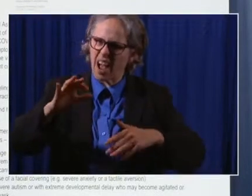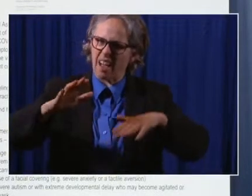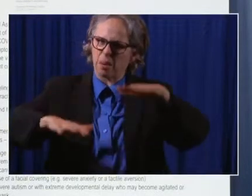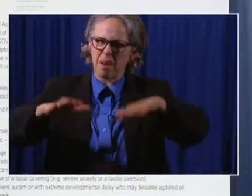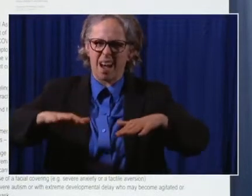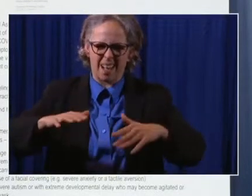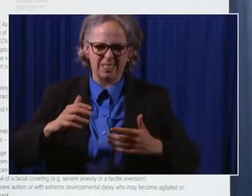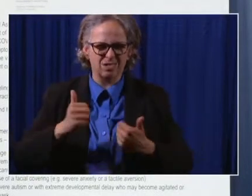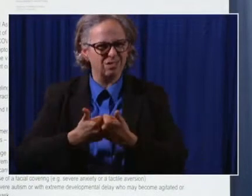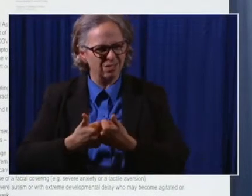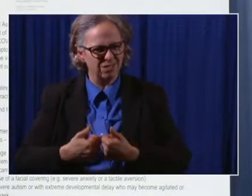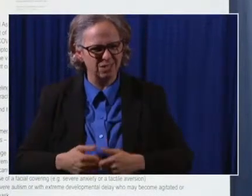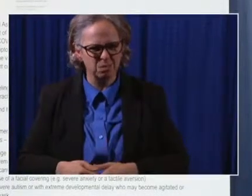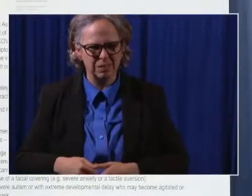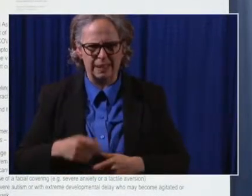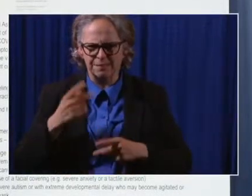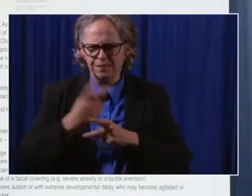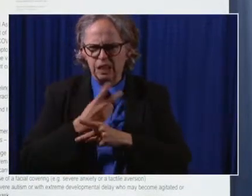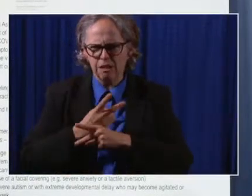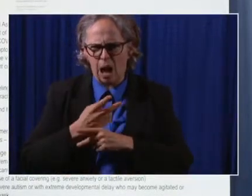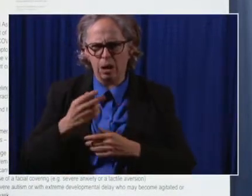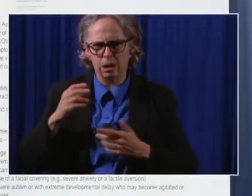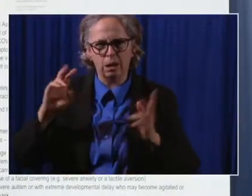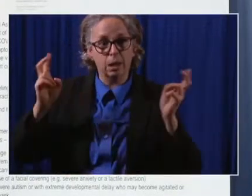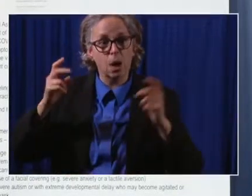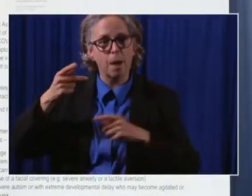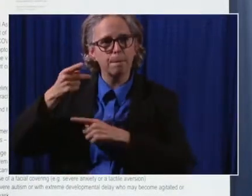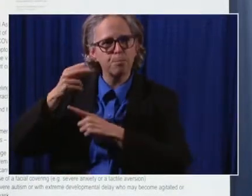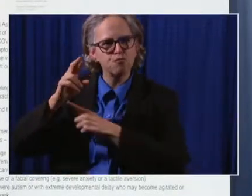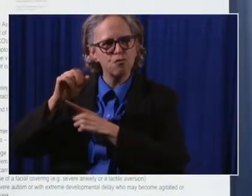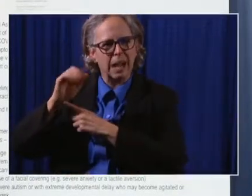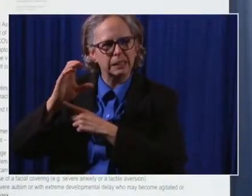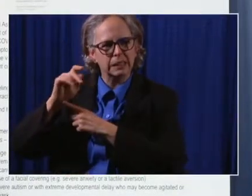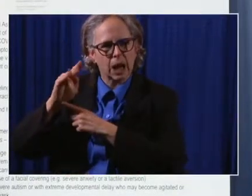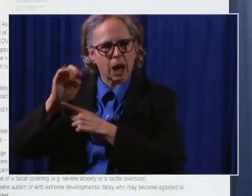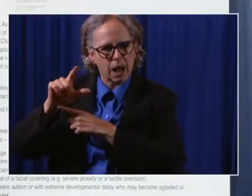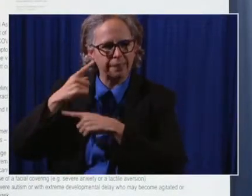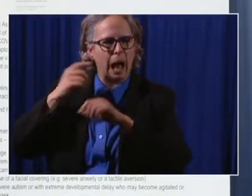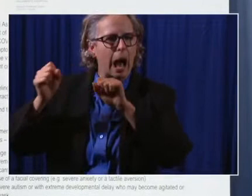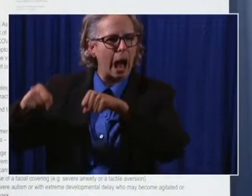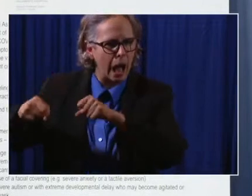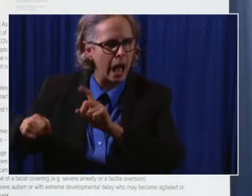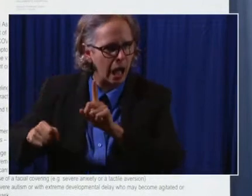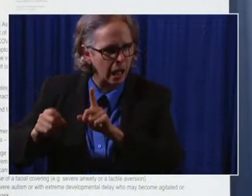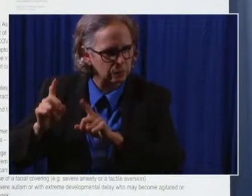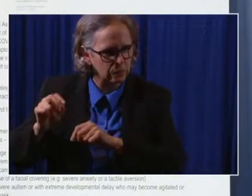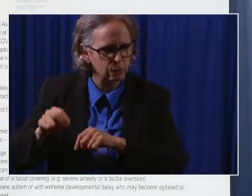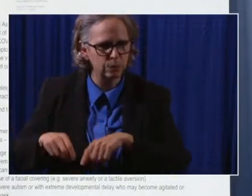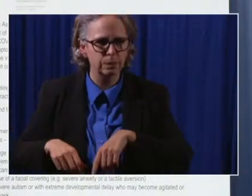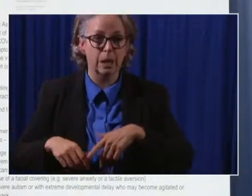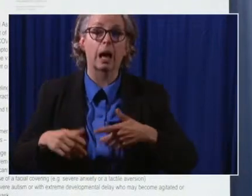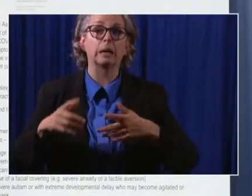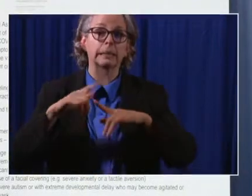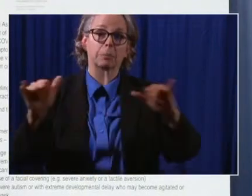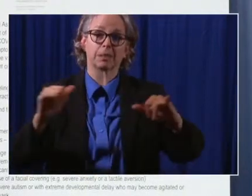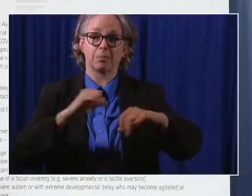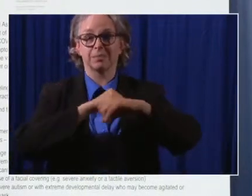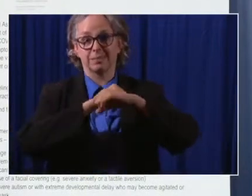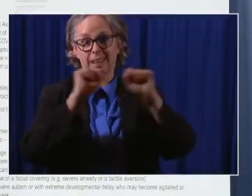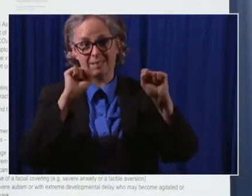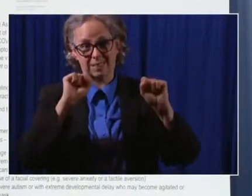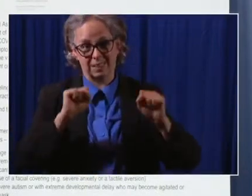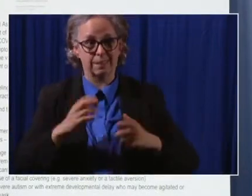practically can do and still achieve whatever the goal is. I mean, let's take a teacher in a